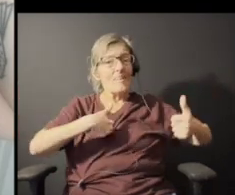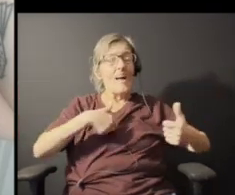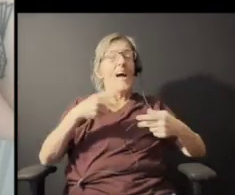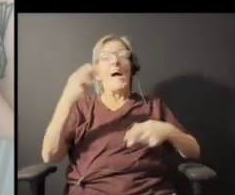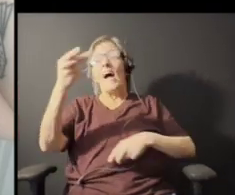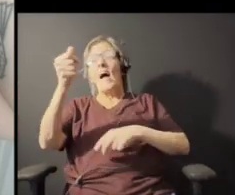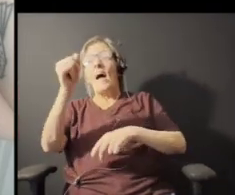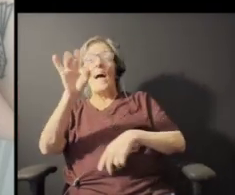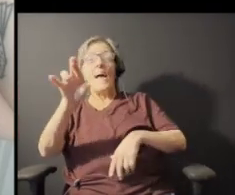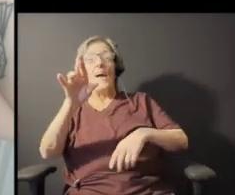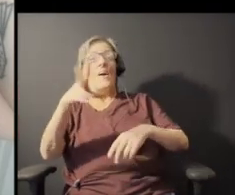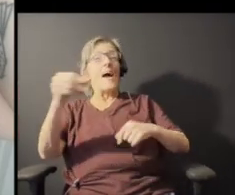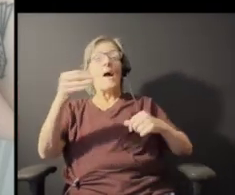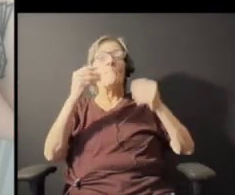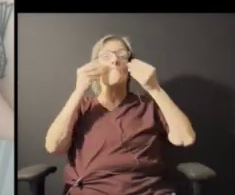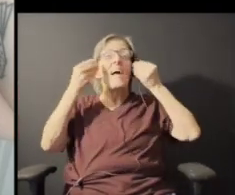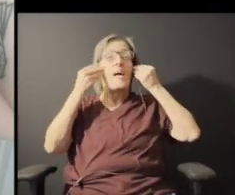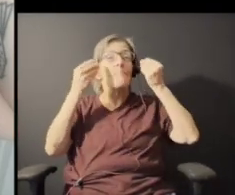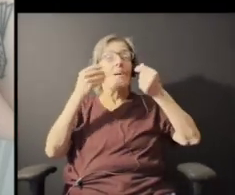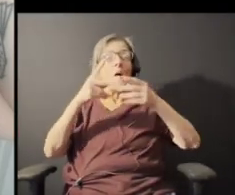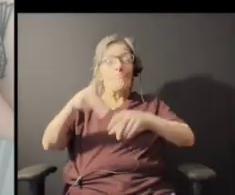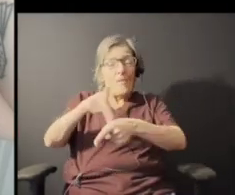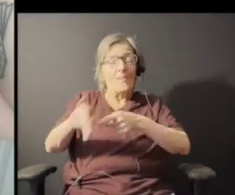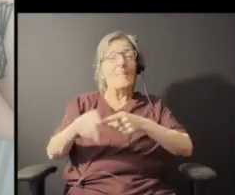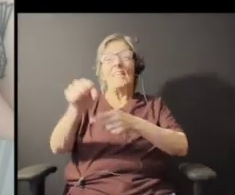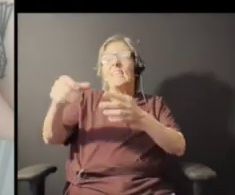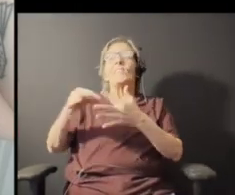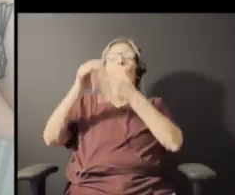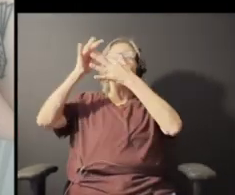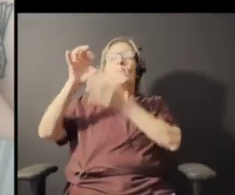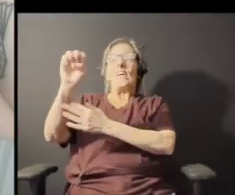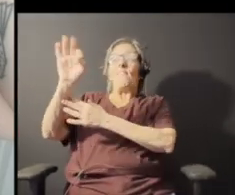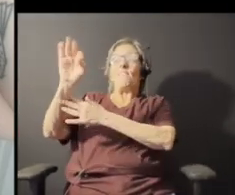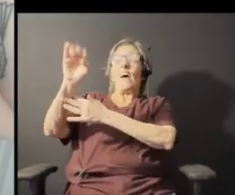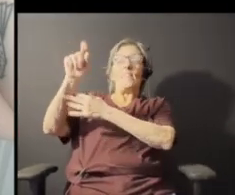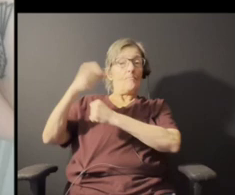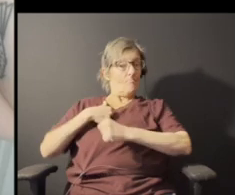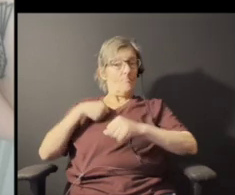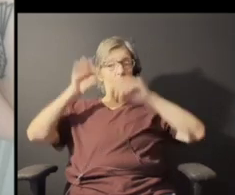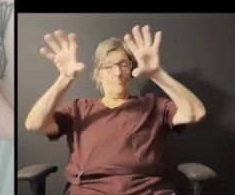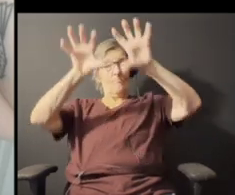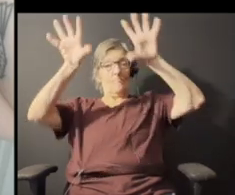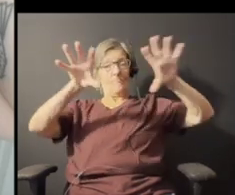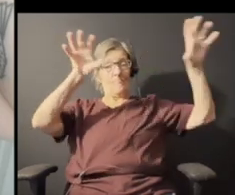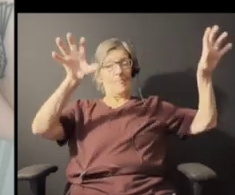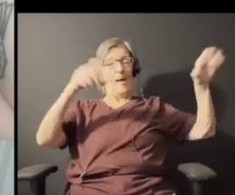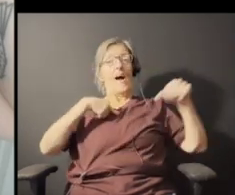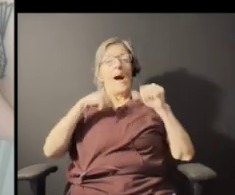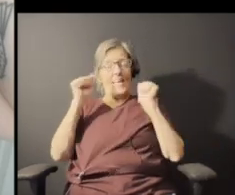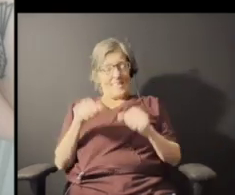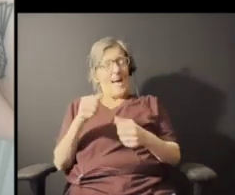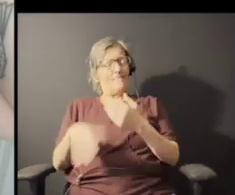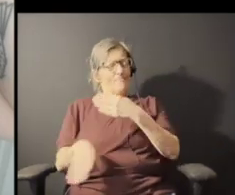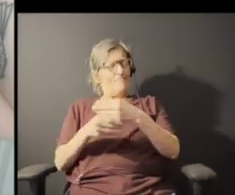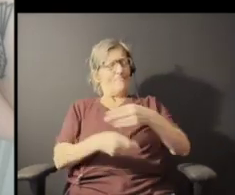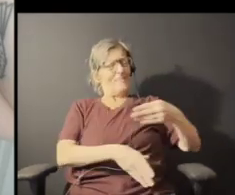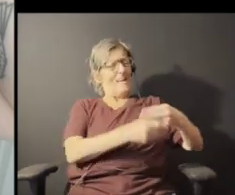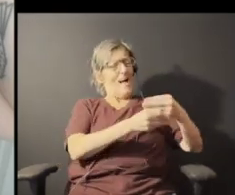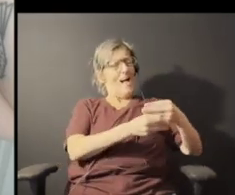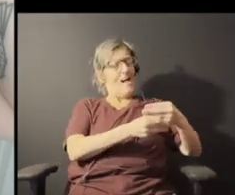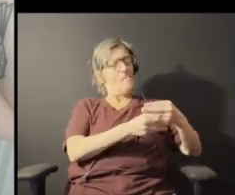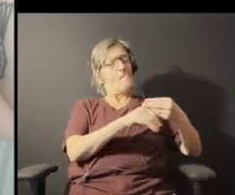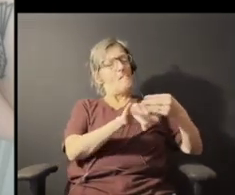and hair and makeup professionally, special effects. And so I was like, I can add all of